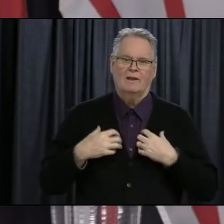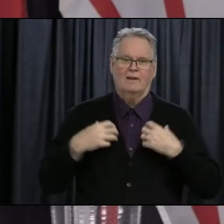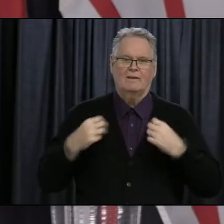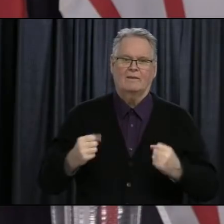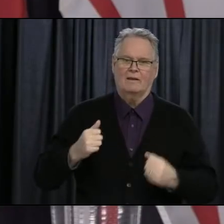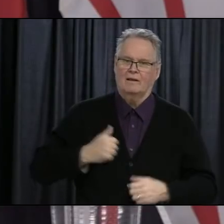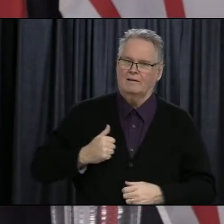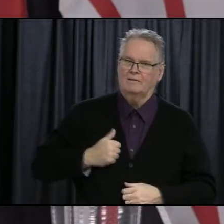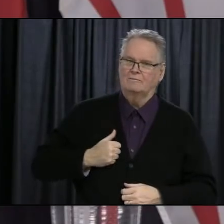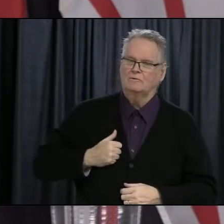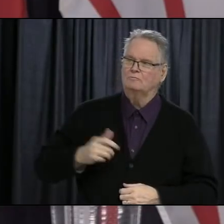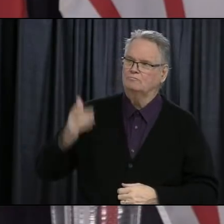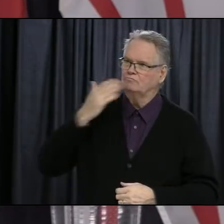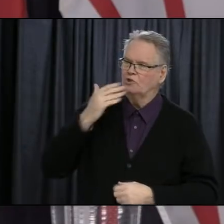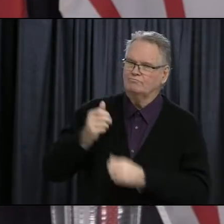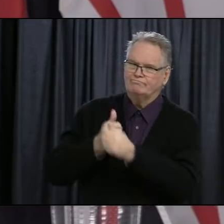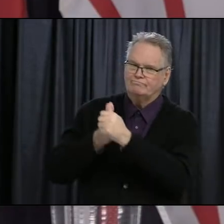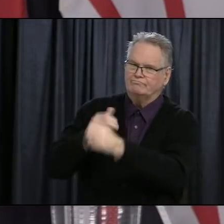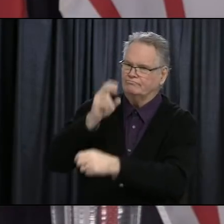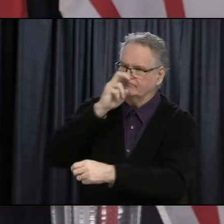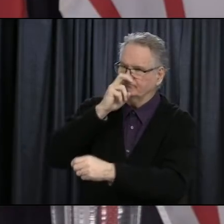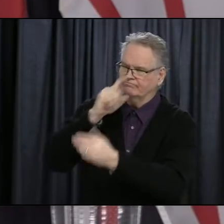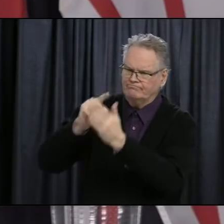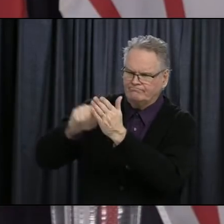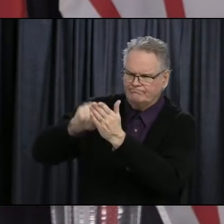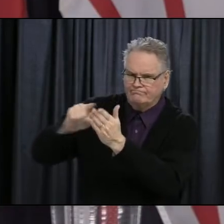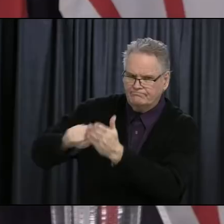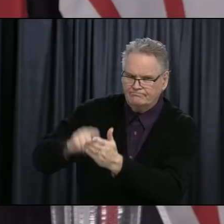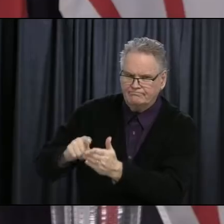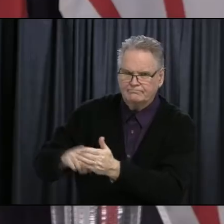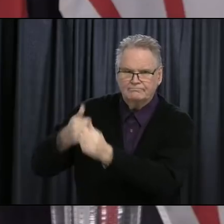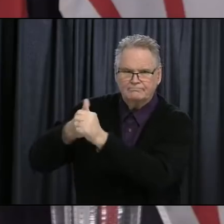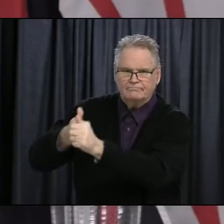vaccine to make sure that they are absolutely safe for